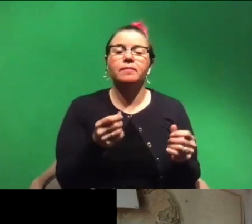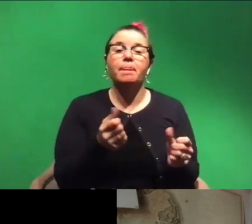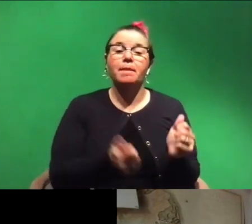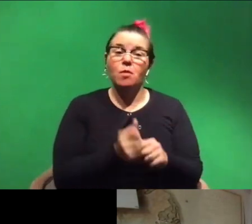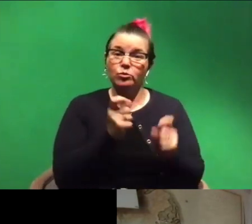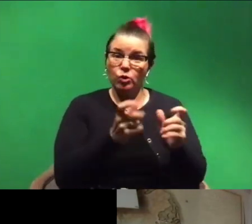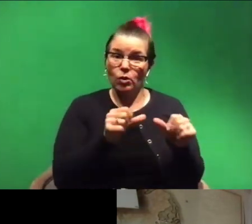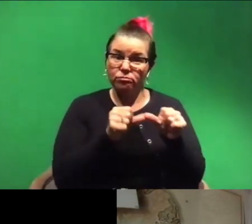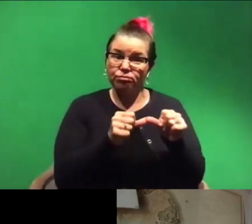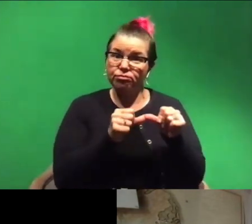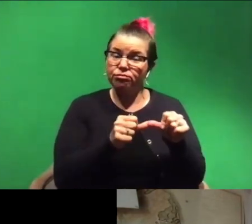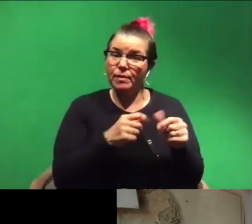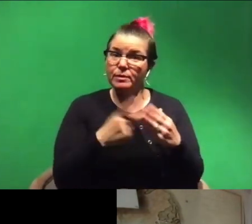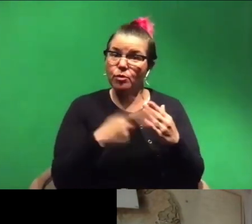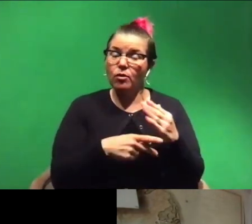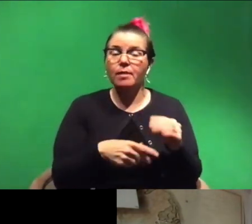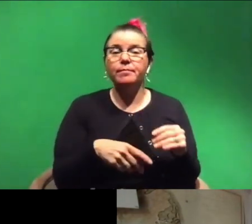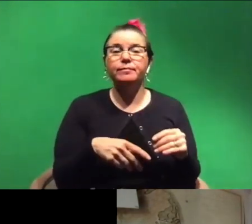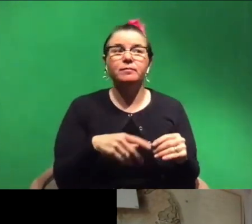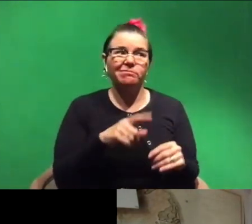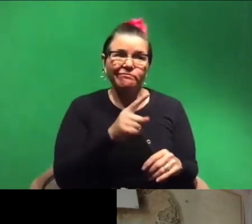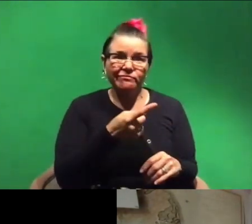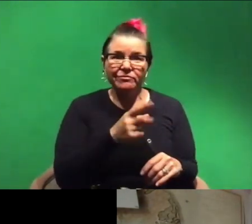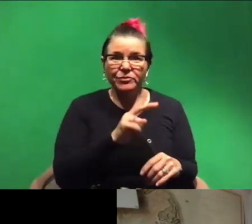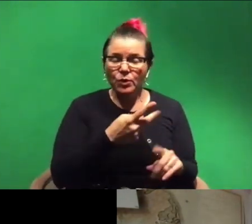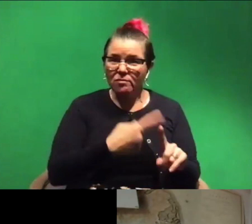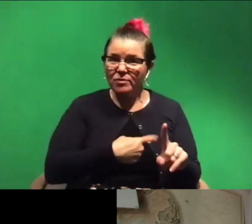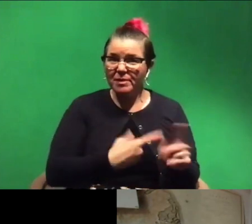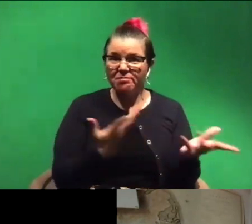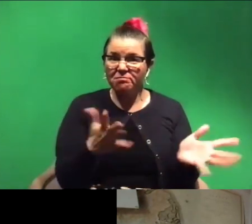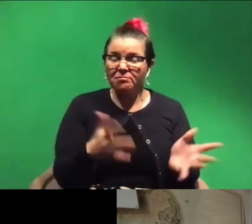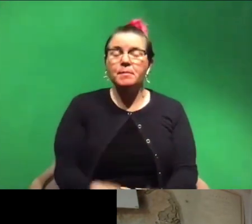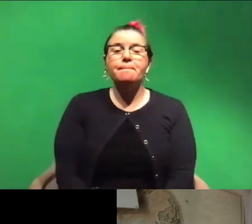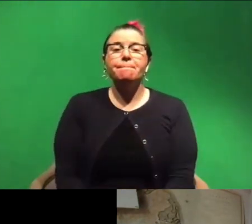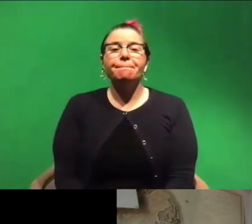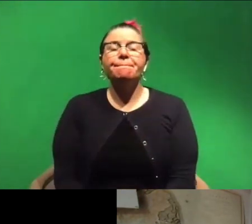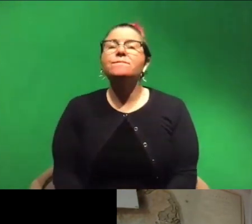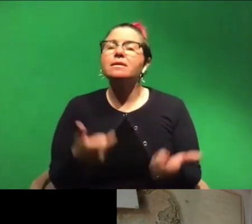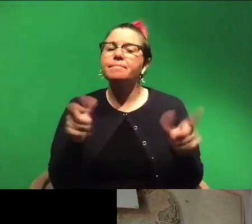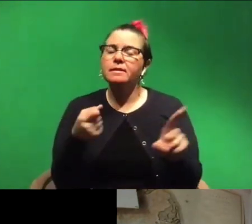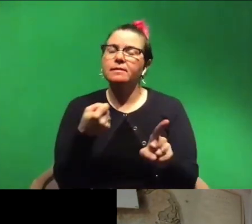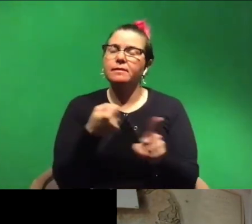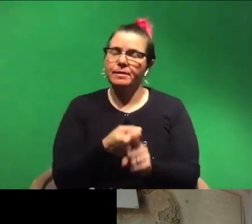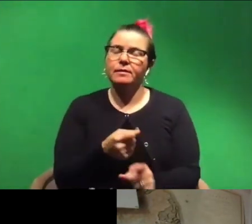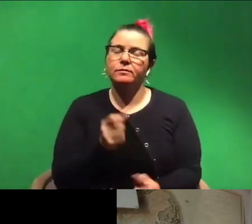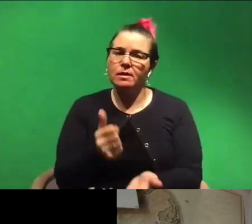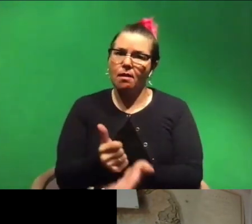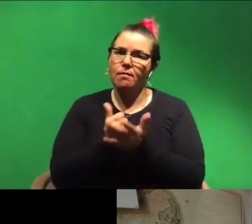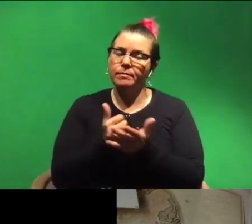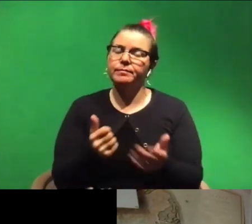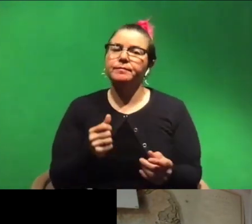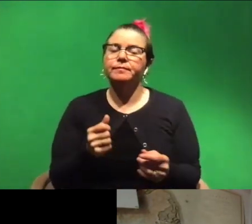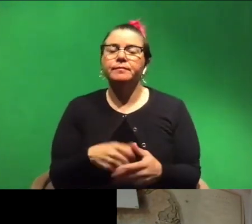this program going are only giving us a couple bucks a month. But it's hugely helpful when everyone bands